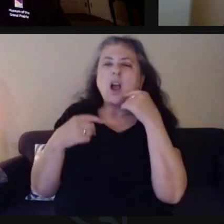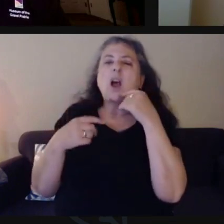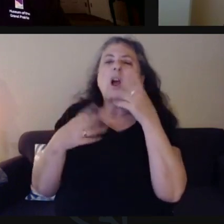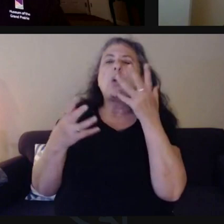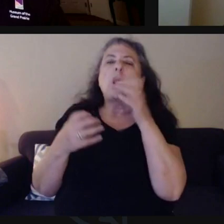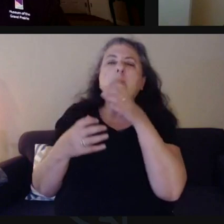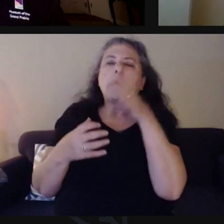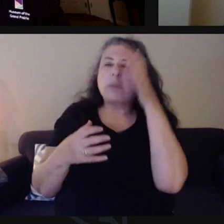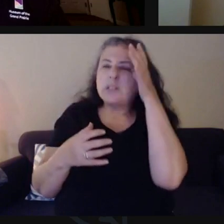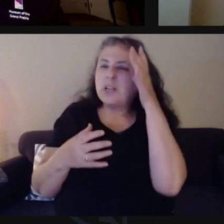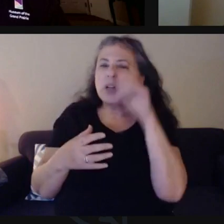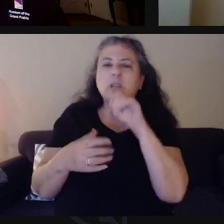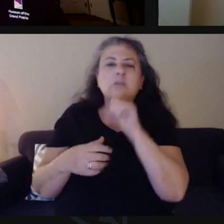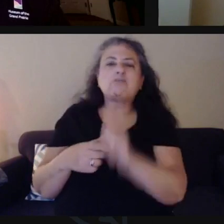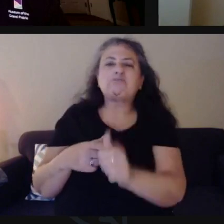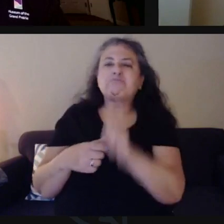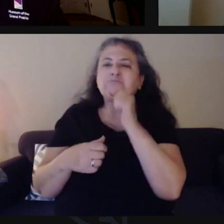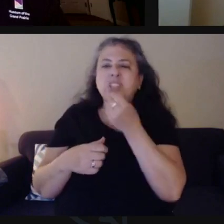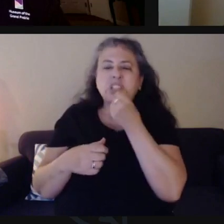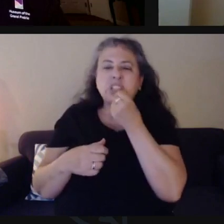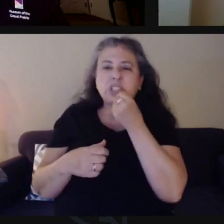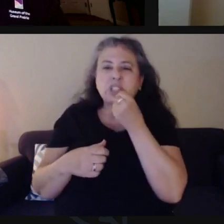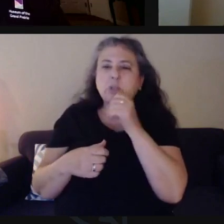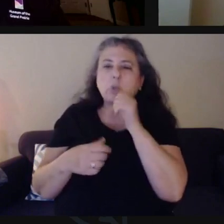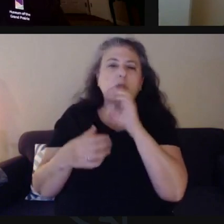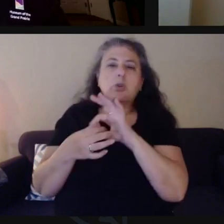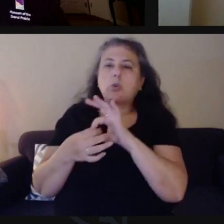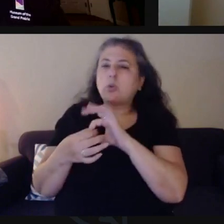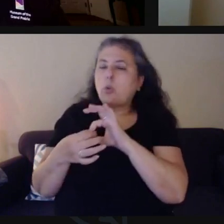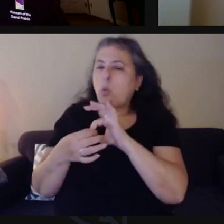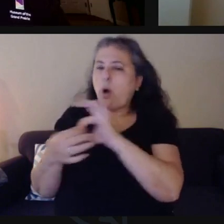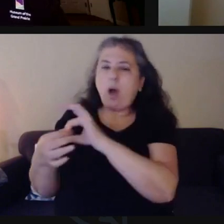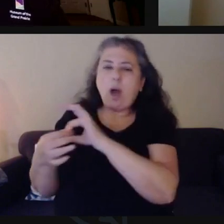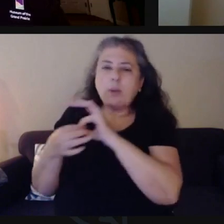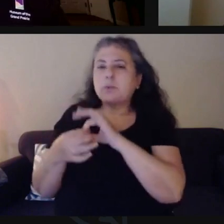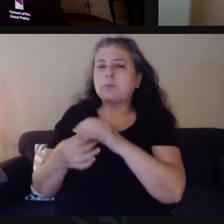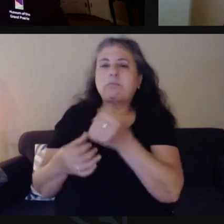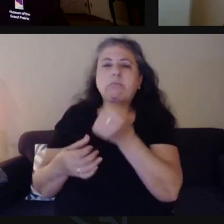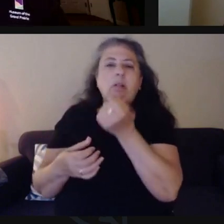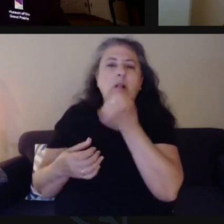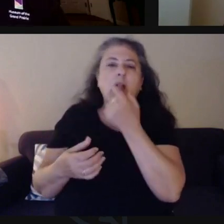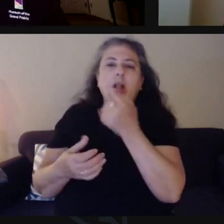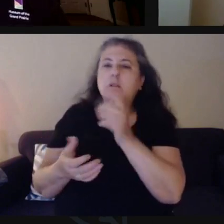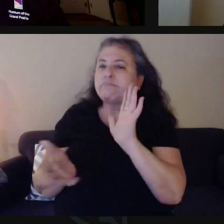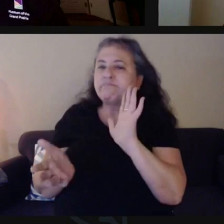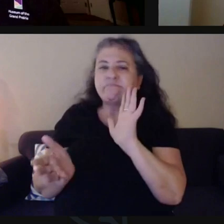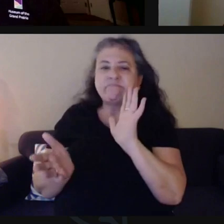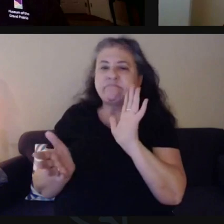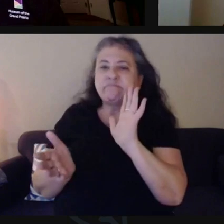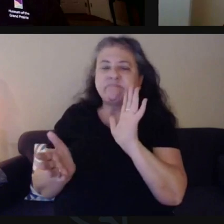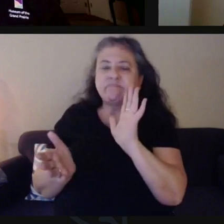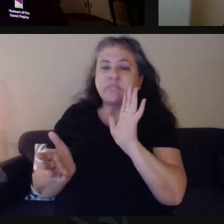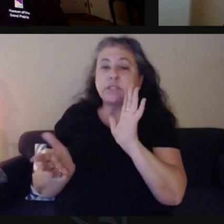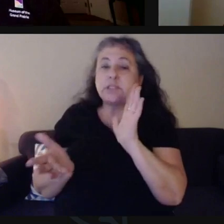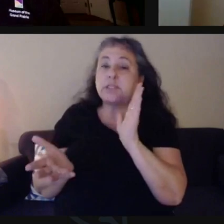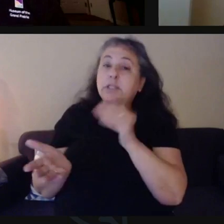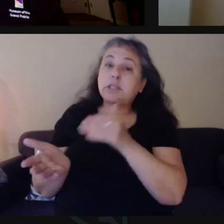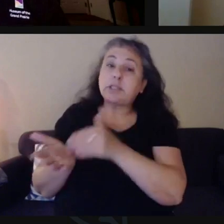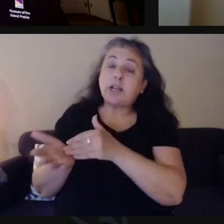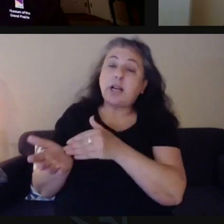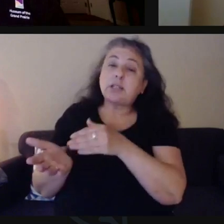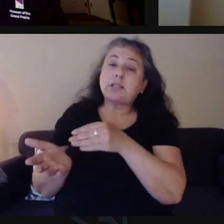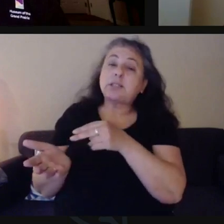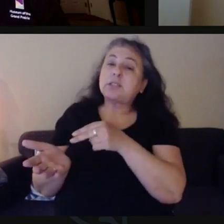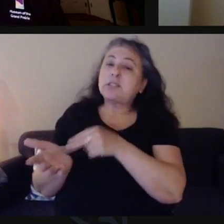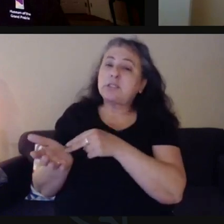dad. I wouldn't eat. I wouldn't cooperate. I wouldn't take my medicine. And so the doctors and nurses were